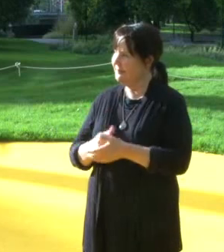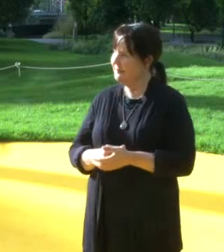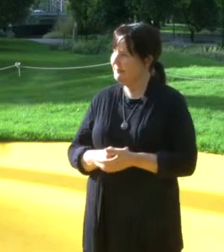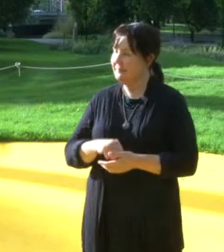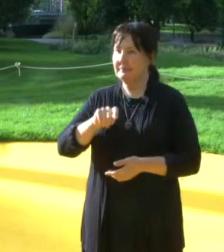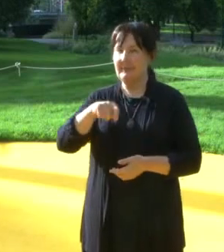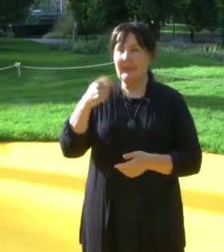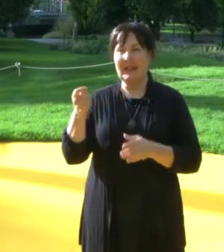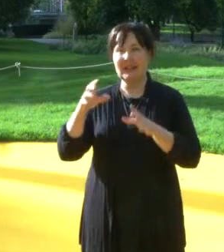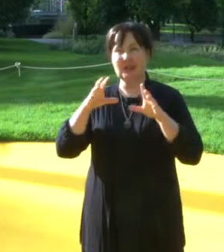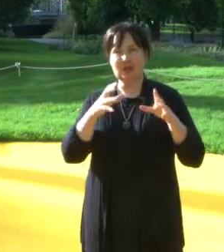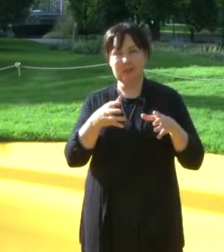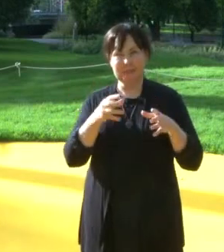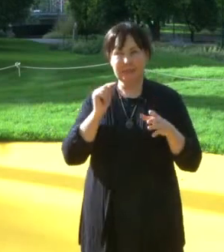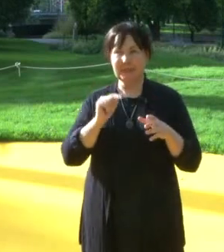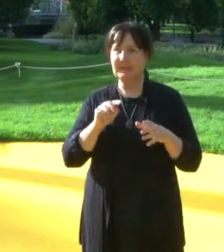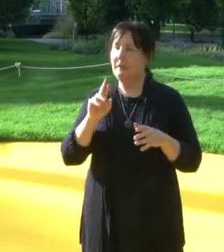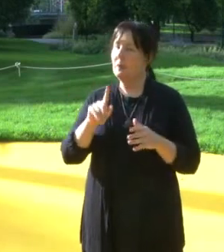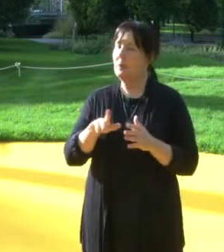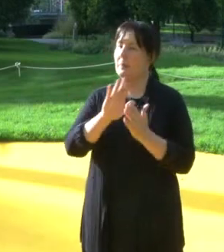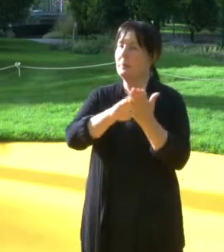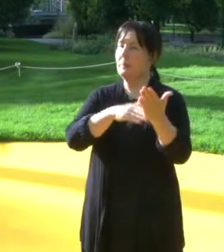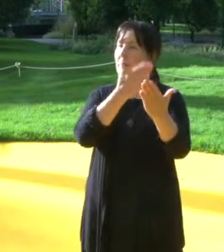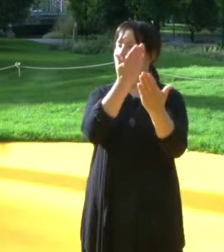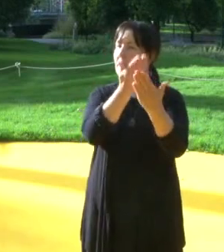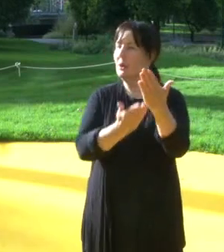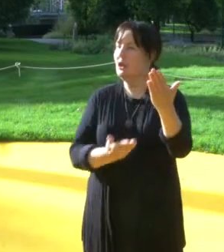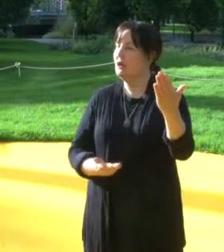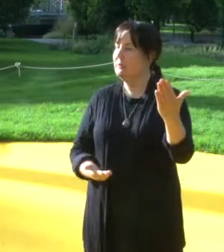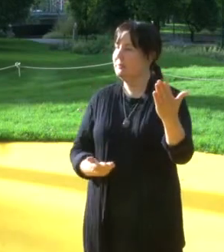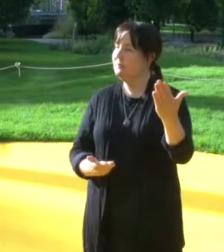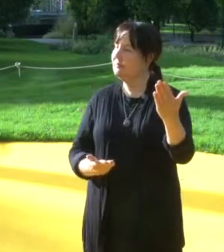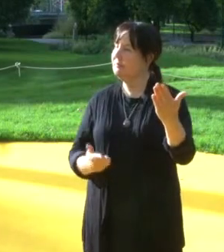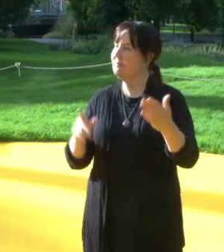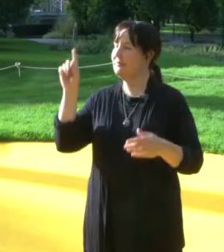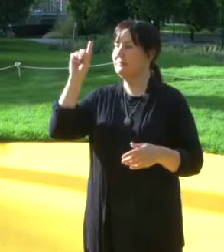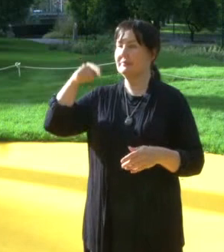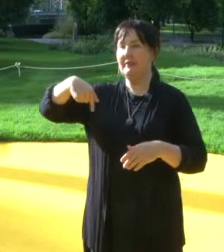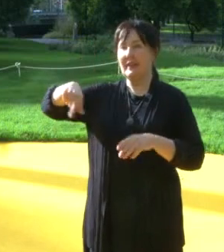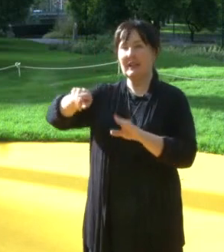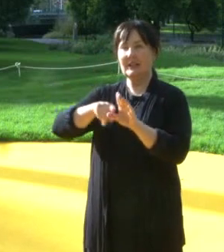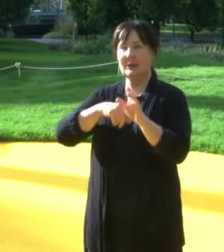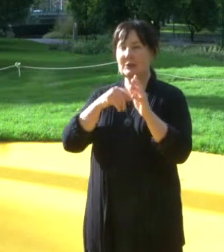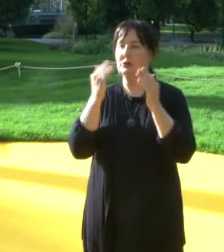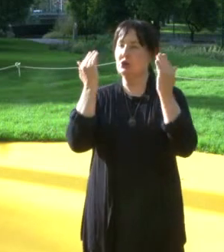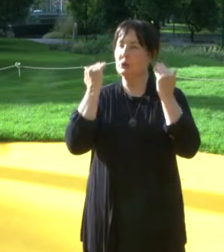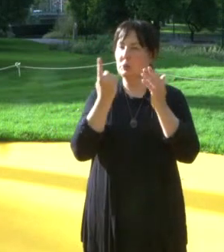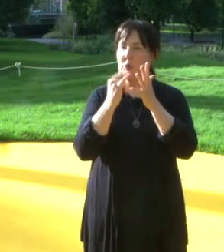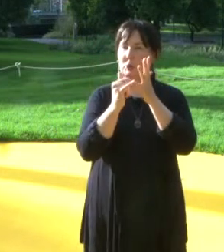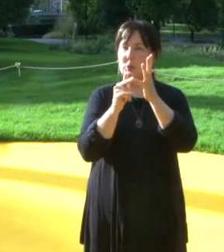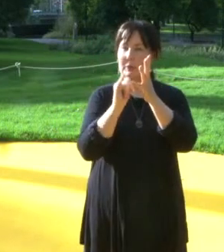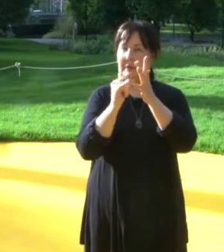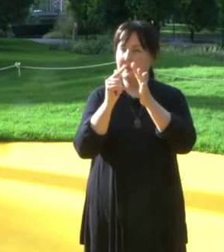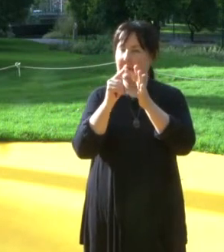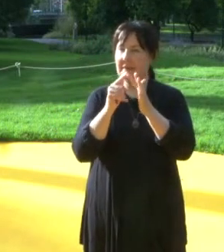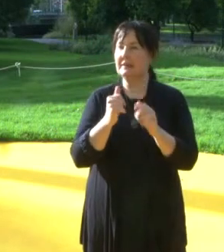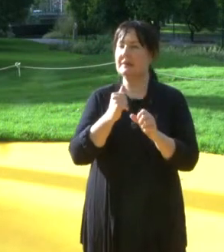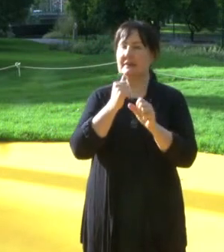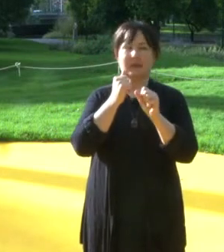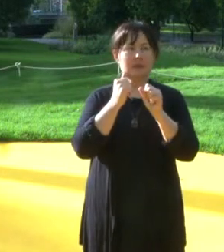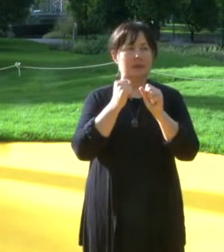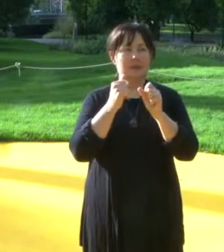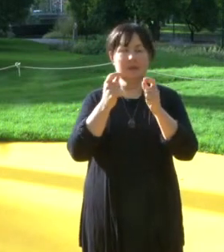The next category is a category for poetry. This year the judges were Susie Anderson, Ren Alessandra